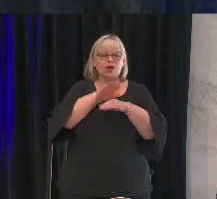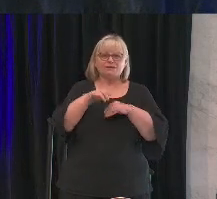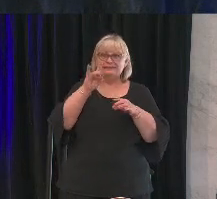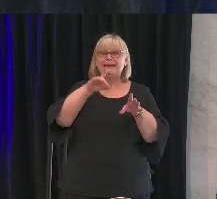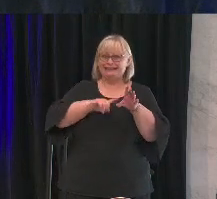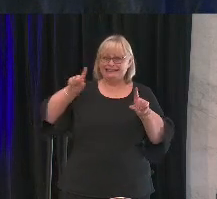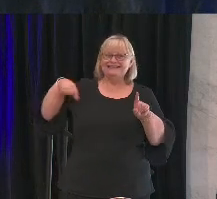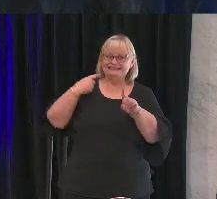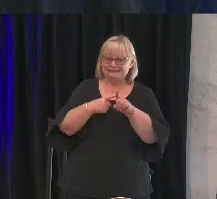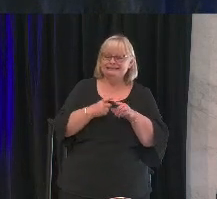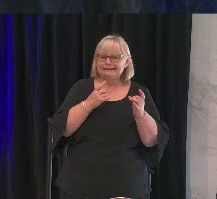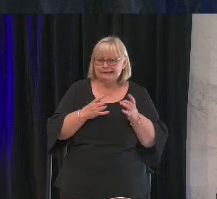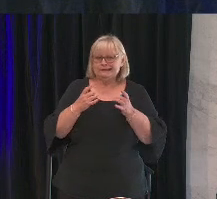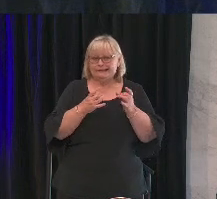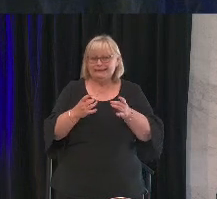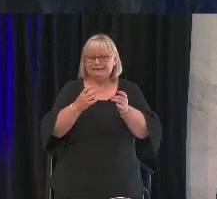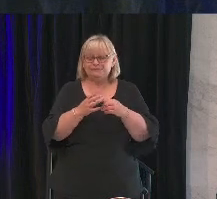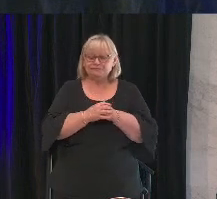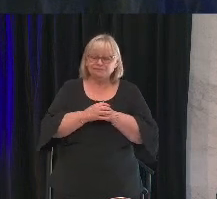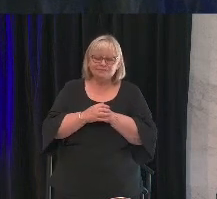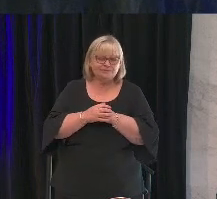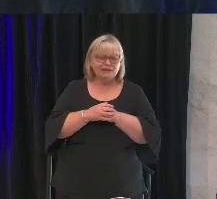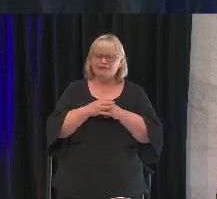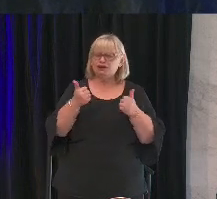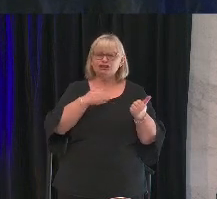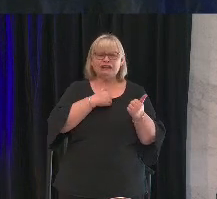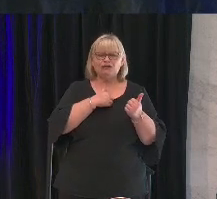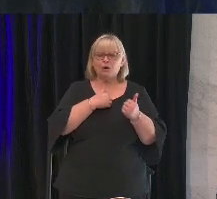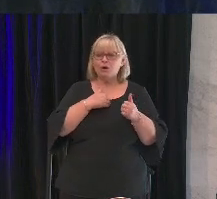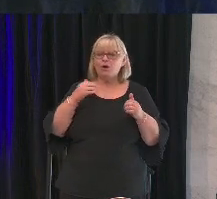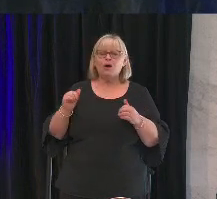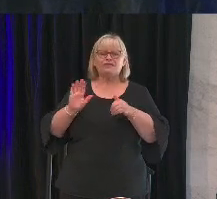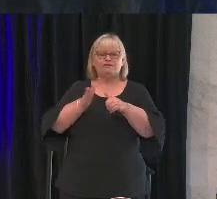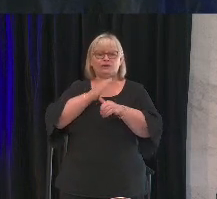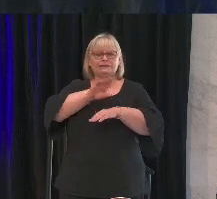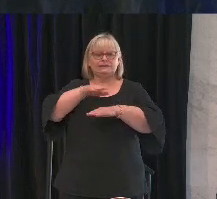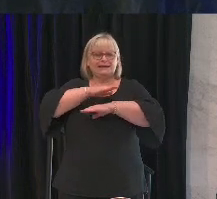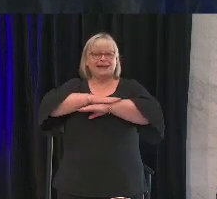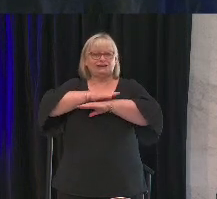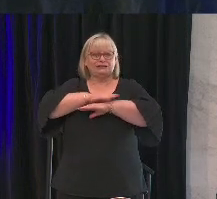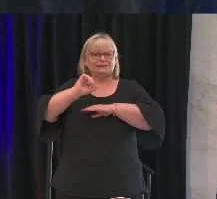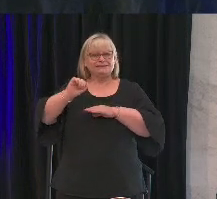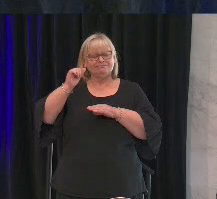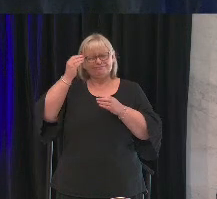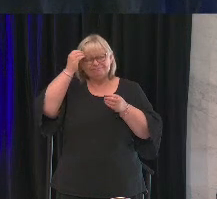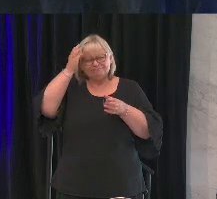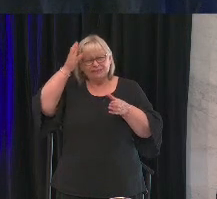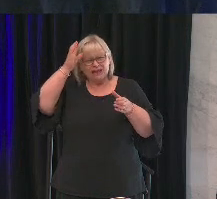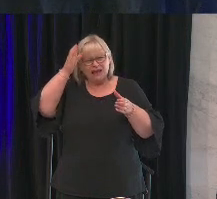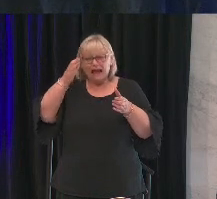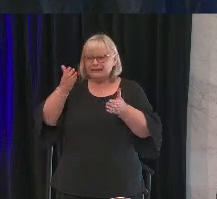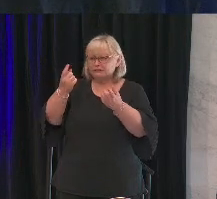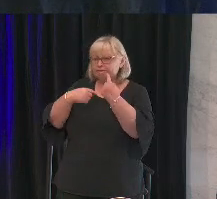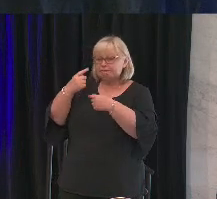long years. I acknowledge the generosity of the First Nations elders and knowledge holders who mentored and guided